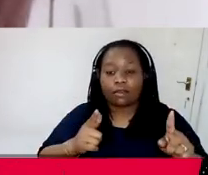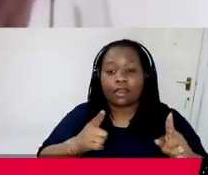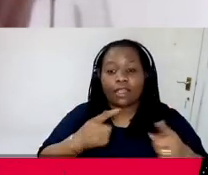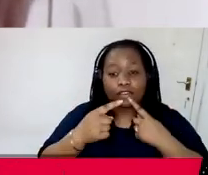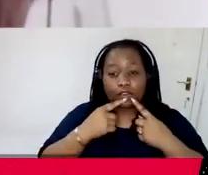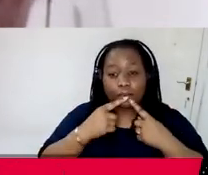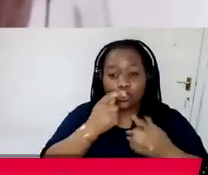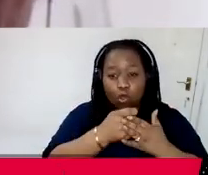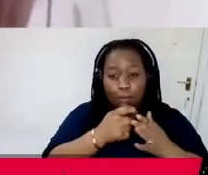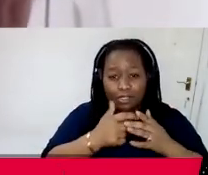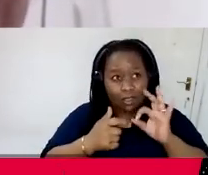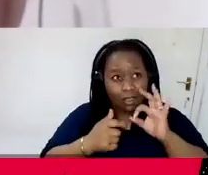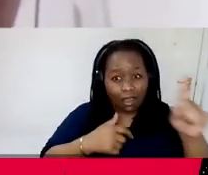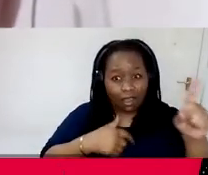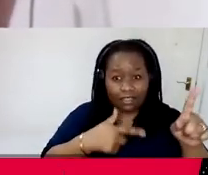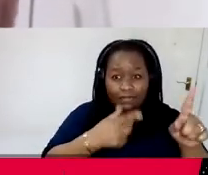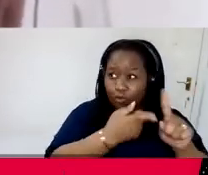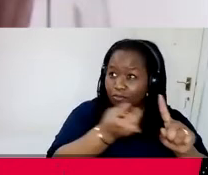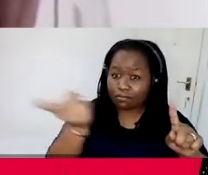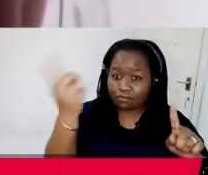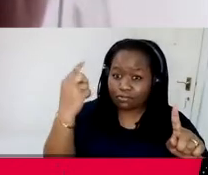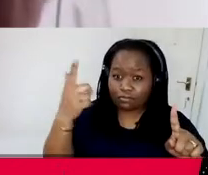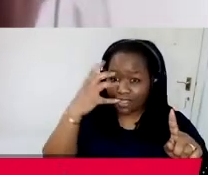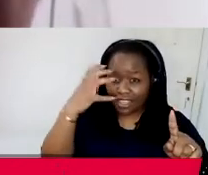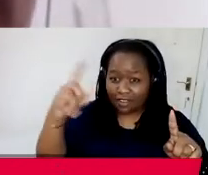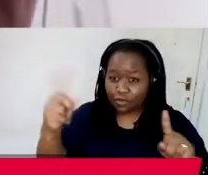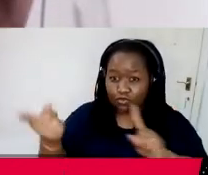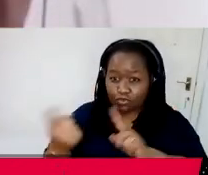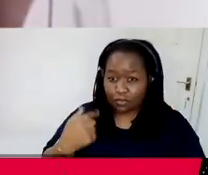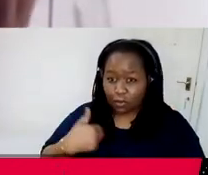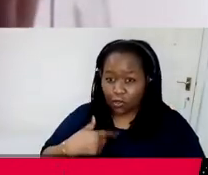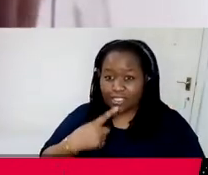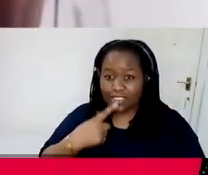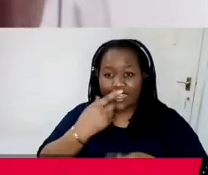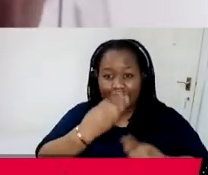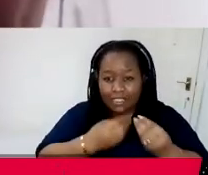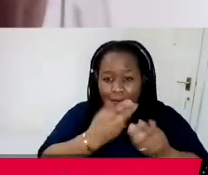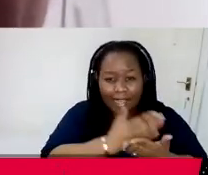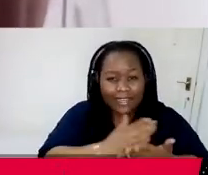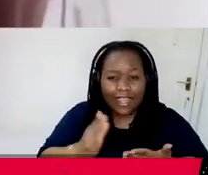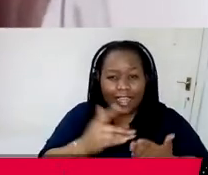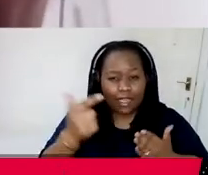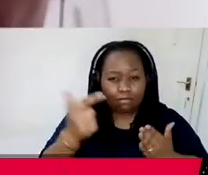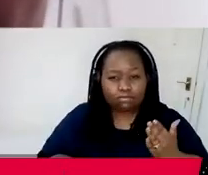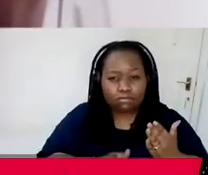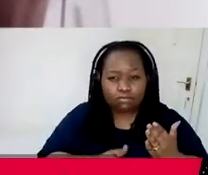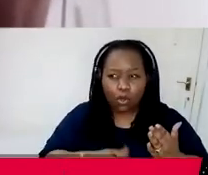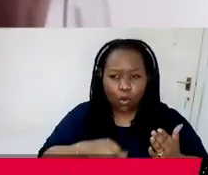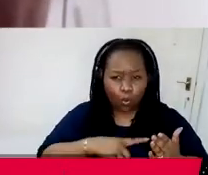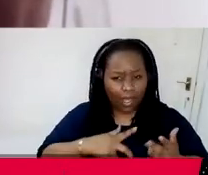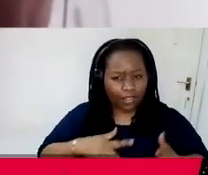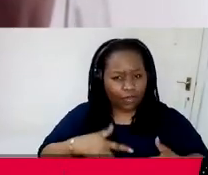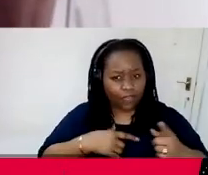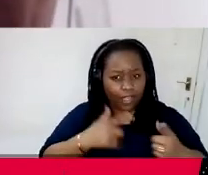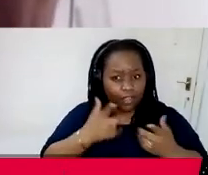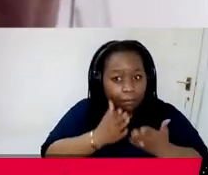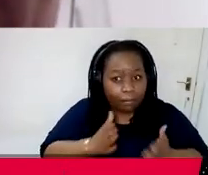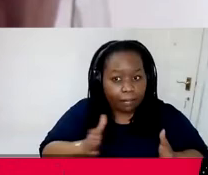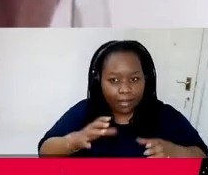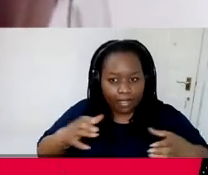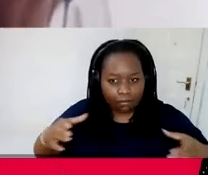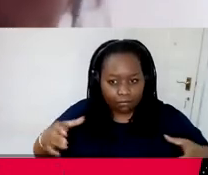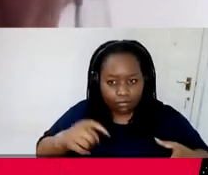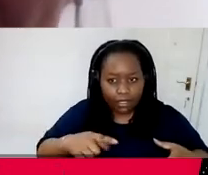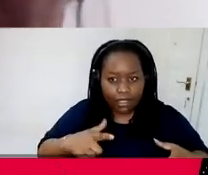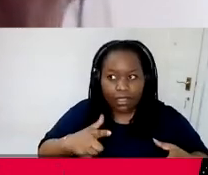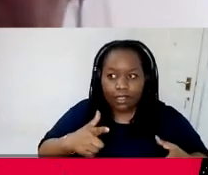decision is wrong. And you can sometimes win. So it's not a perfect tool, because there are some exclusions that are